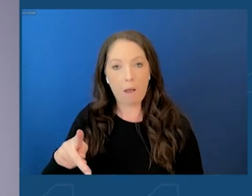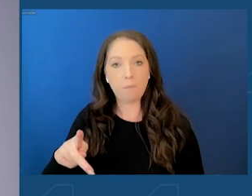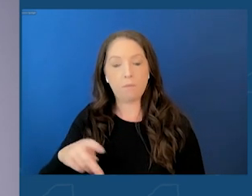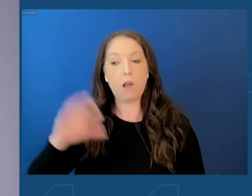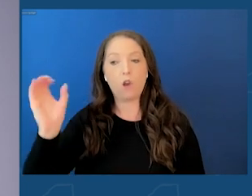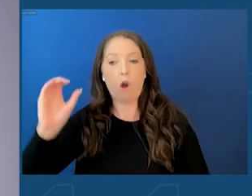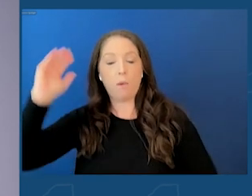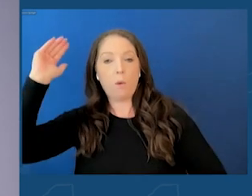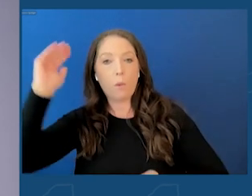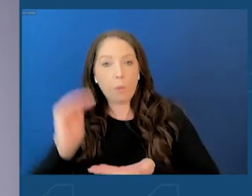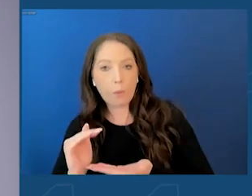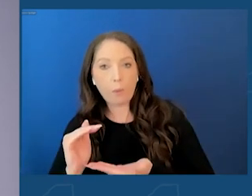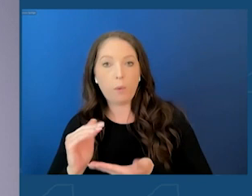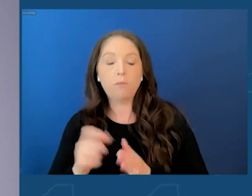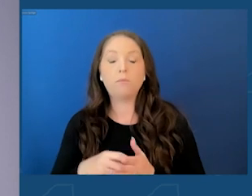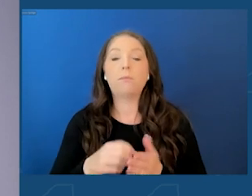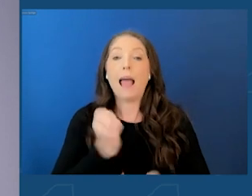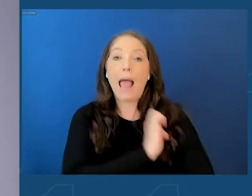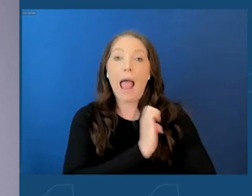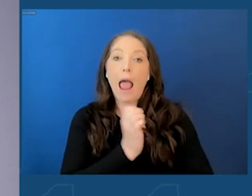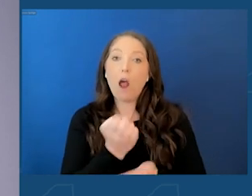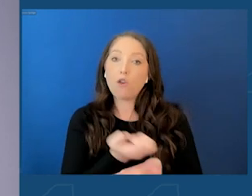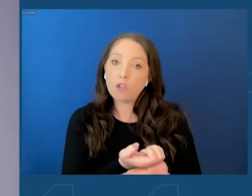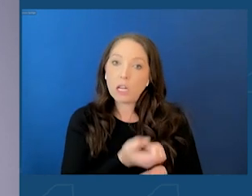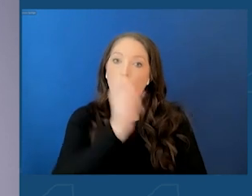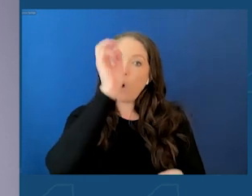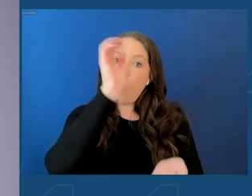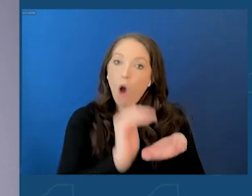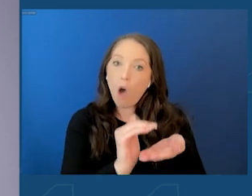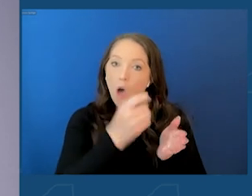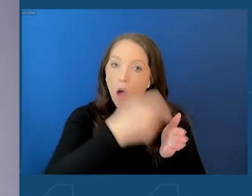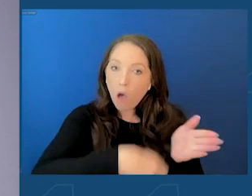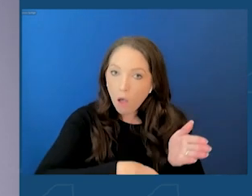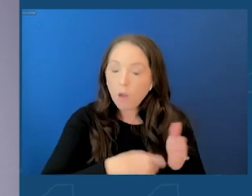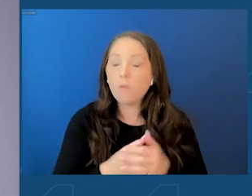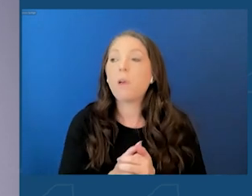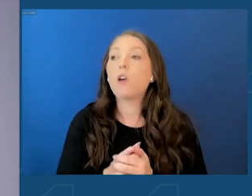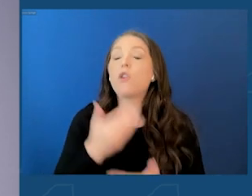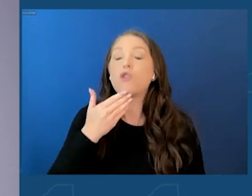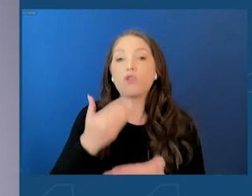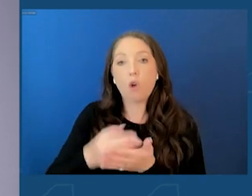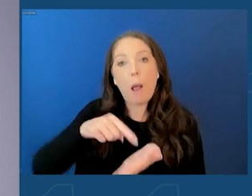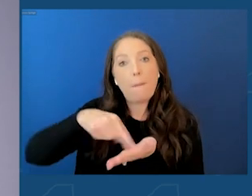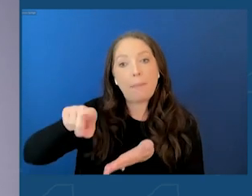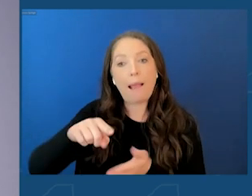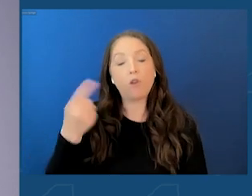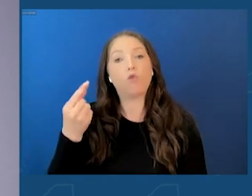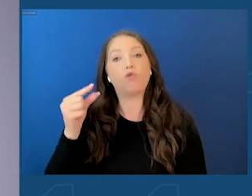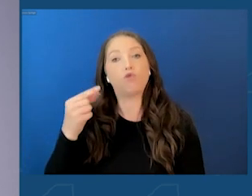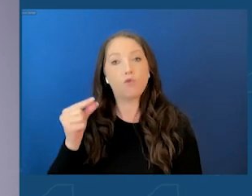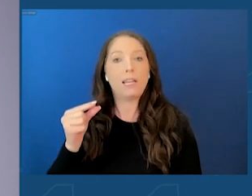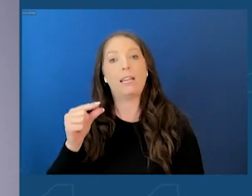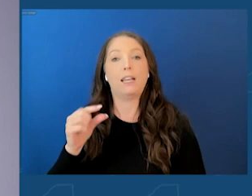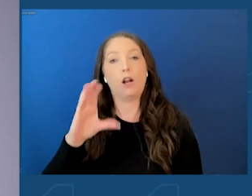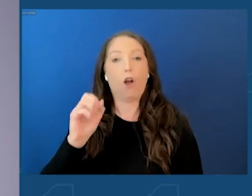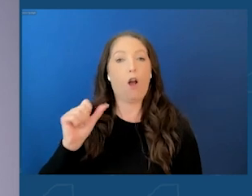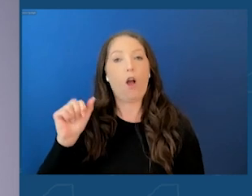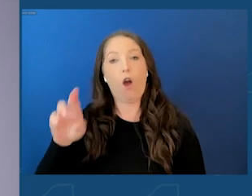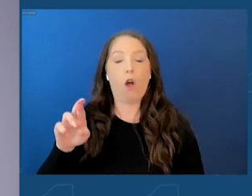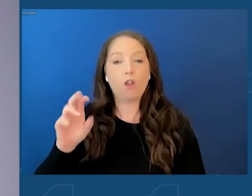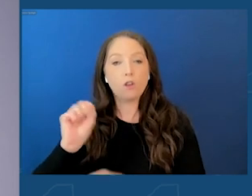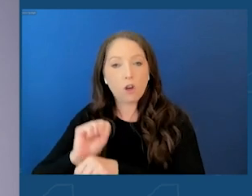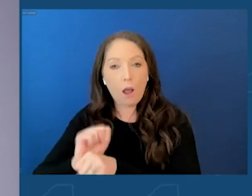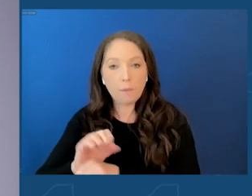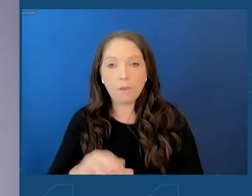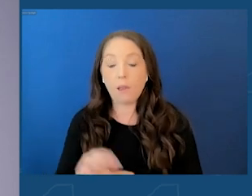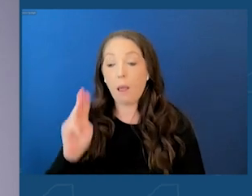energy costs, and to create good-paying, green-collar jobs. Maine uses more home heating oil